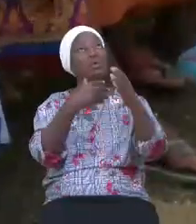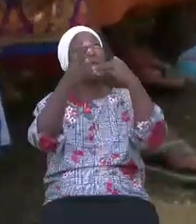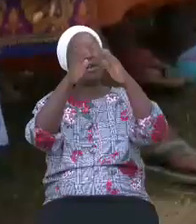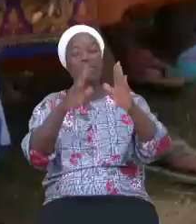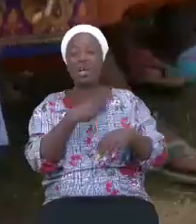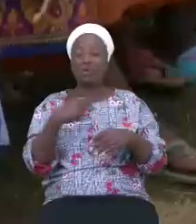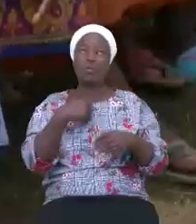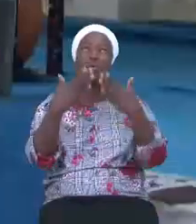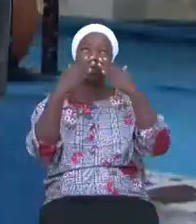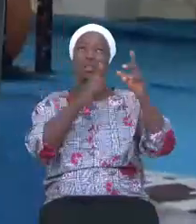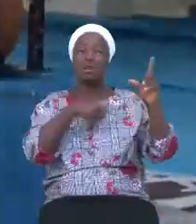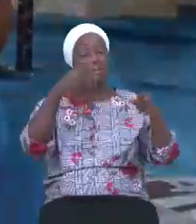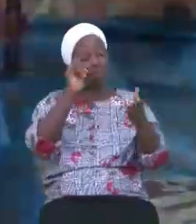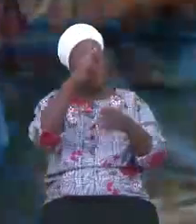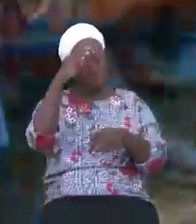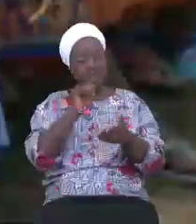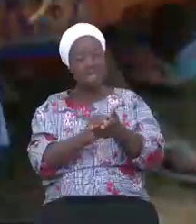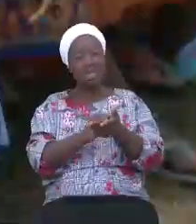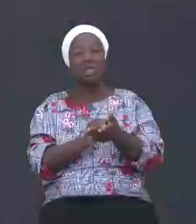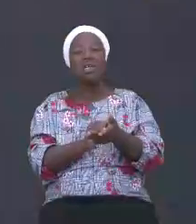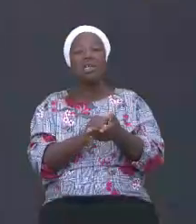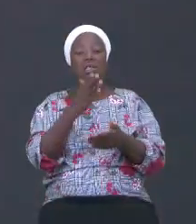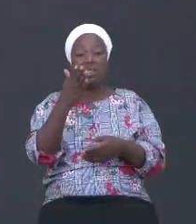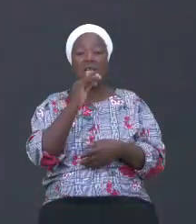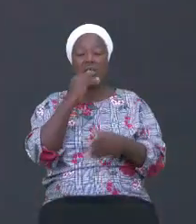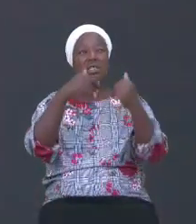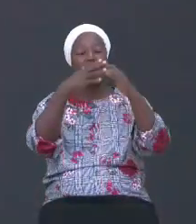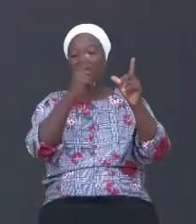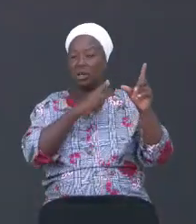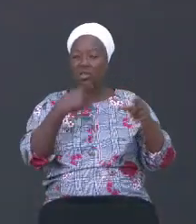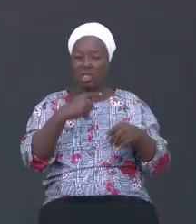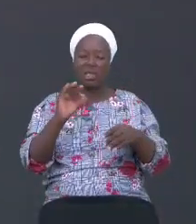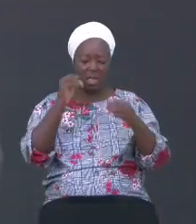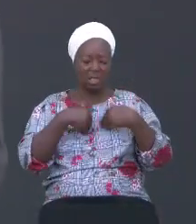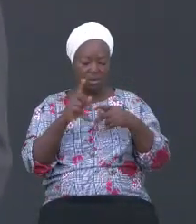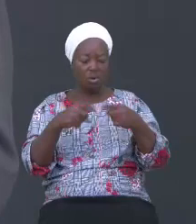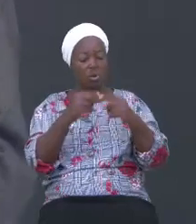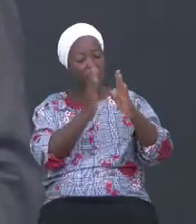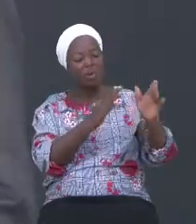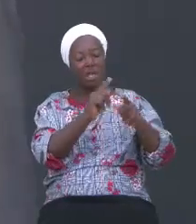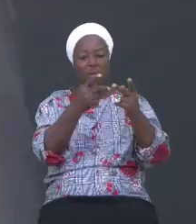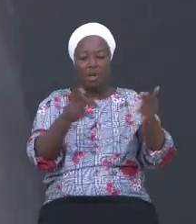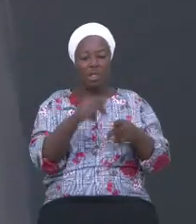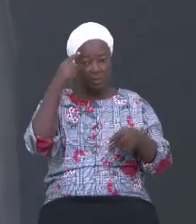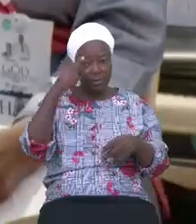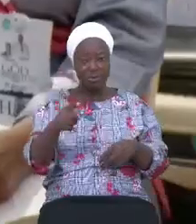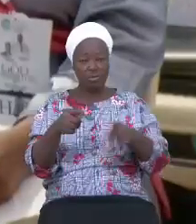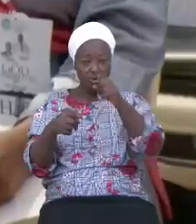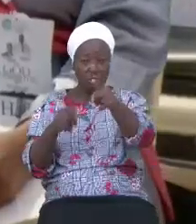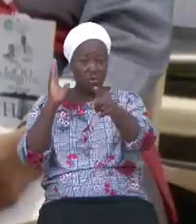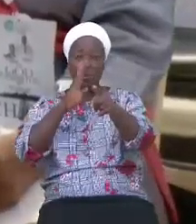has gone to prepare a place for you. You will be there. I will be